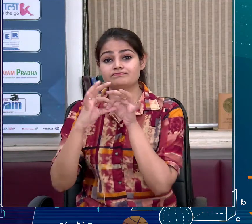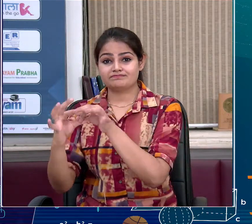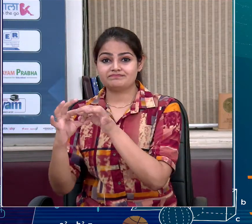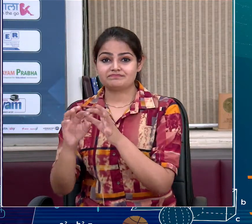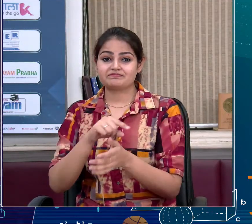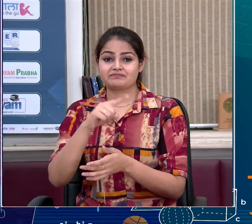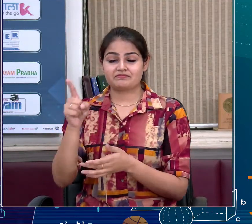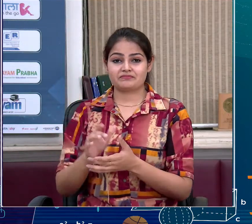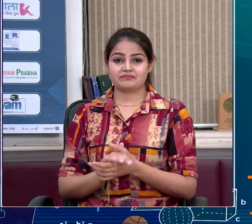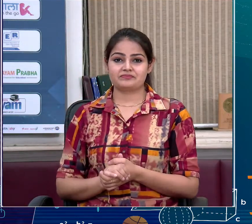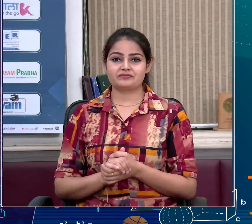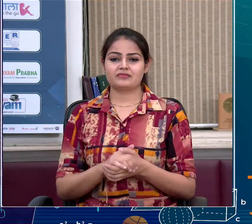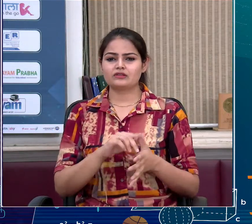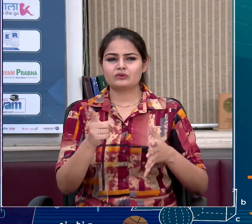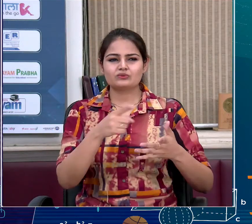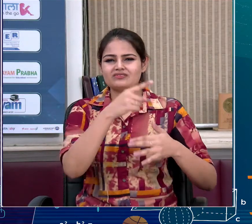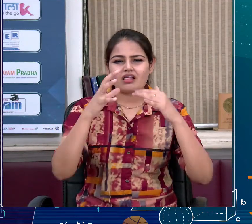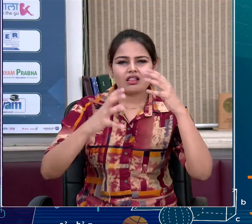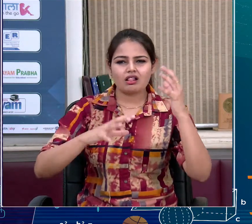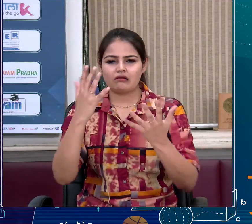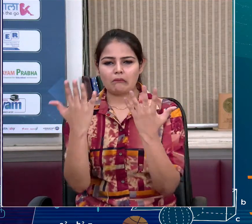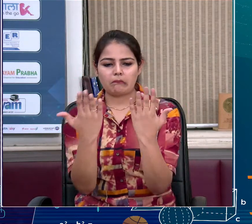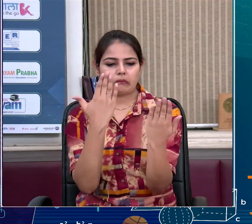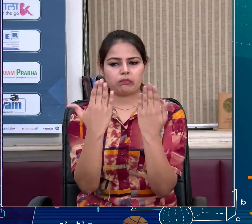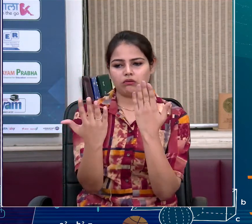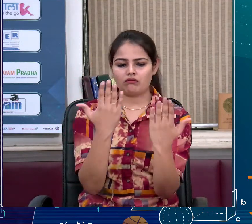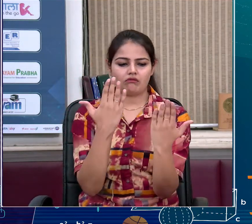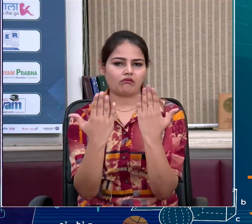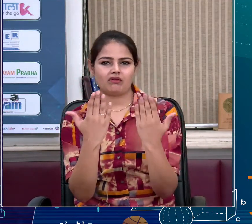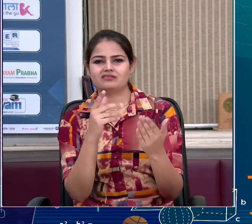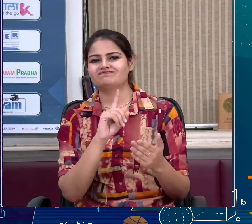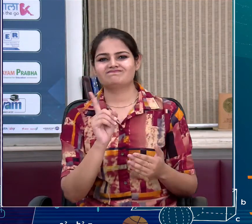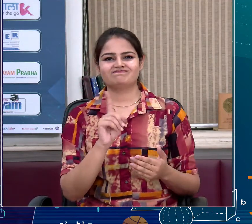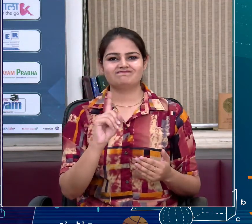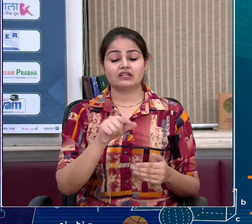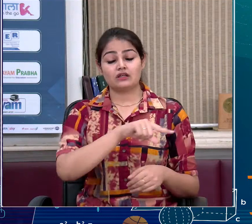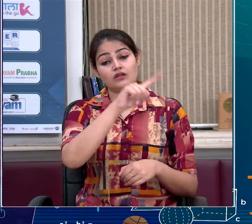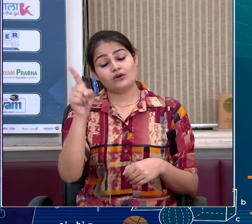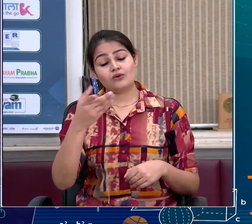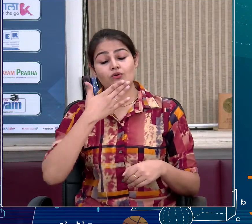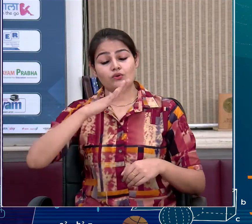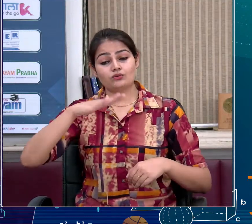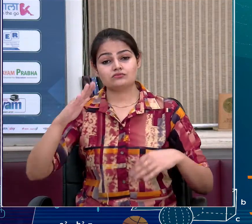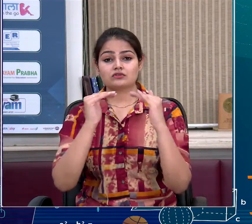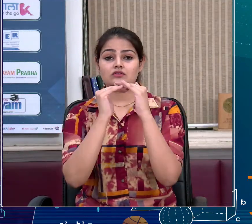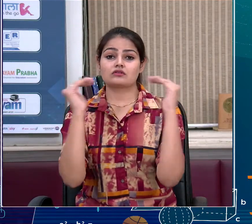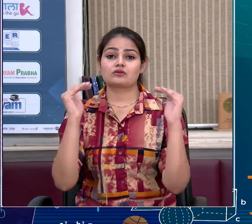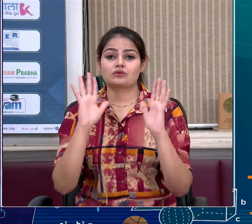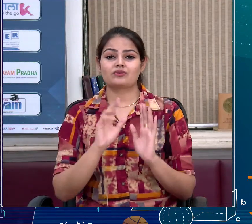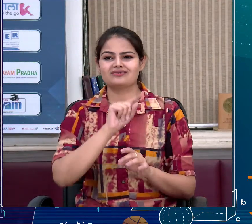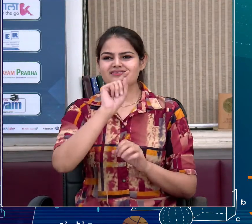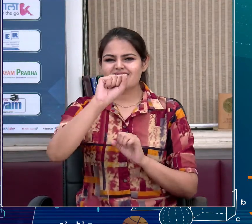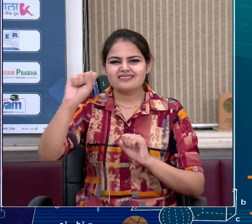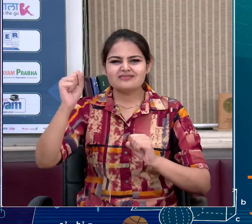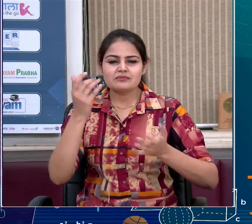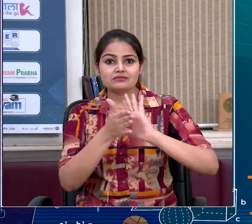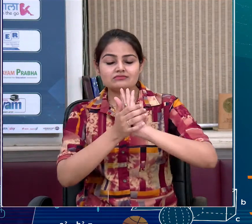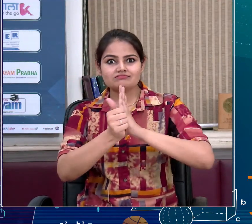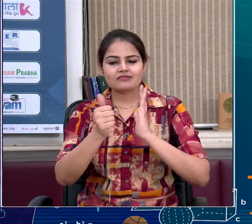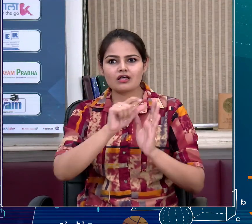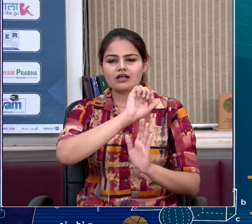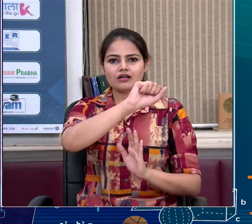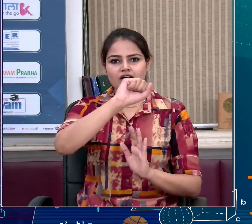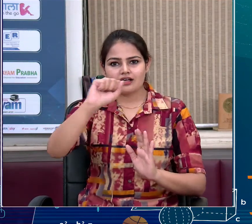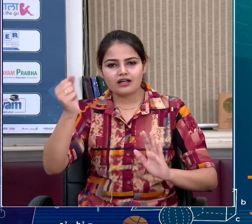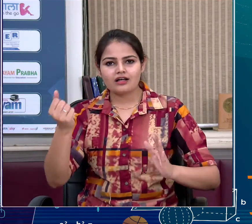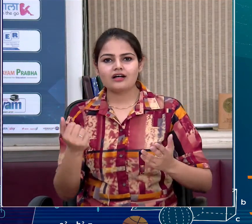Let's not compare. Let's not go after the marks and everything. Every child has a spark. Every child has a, creative